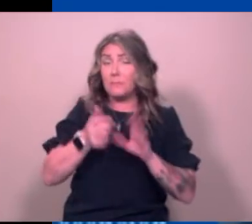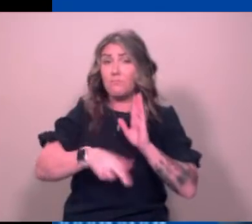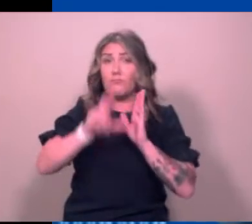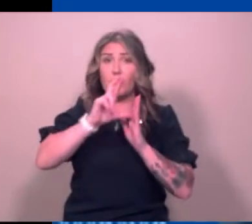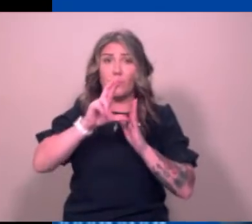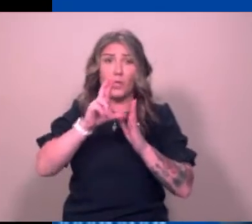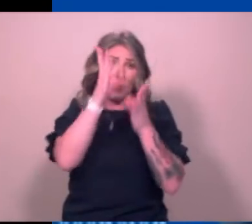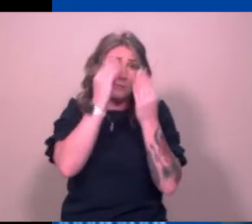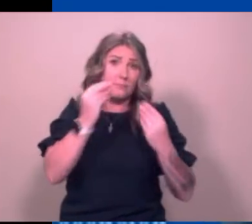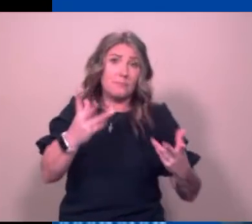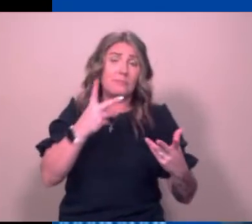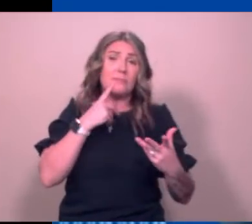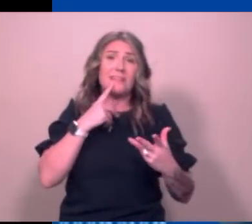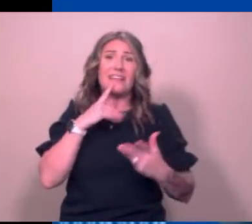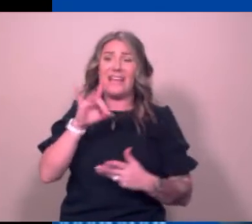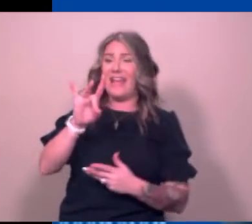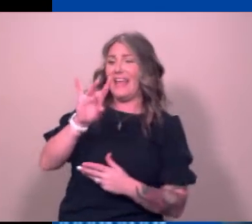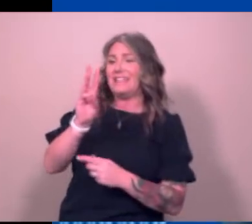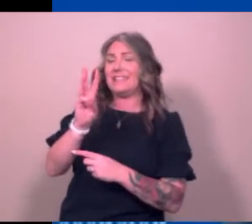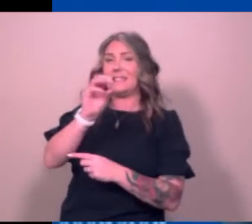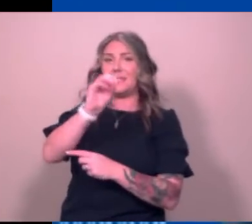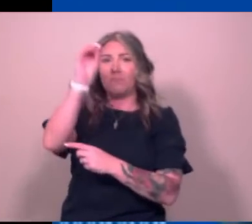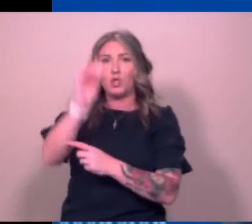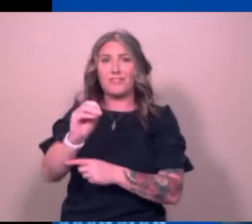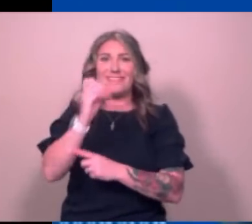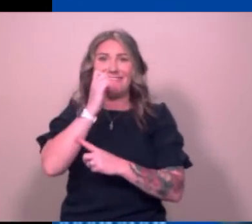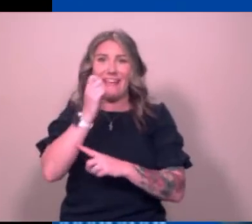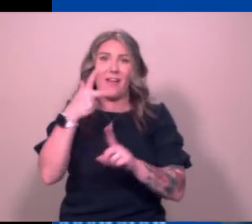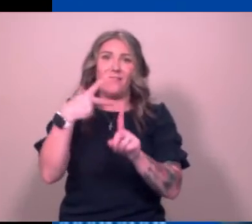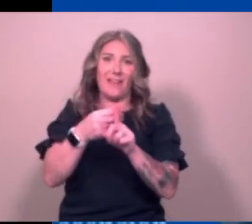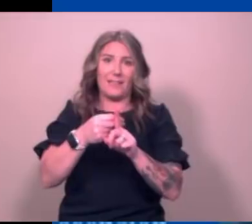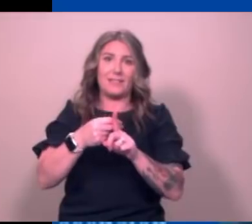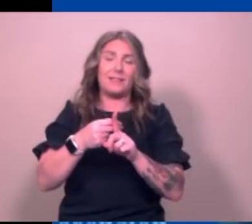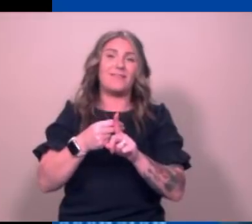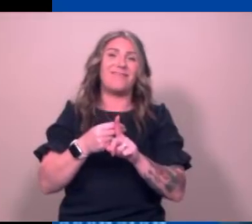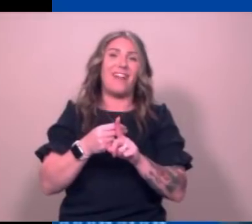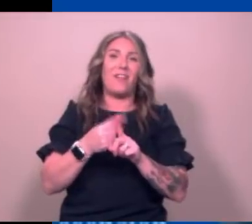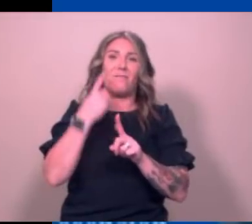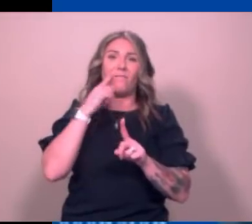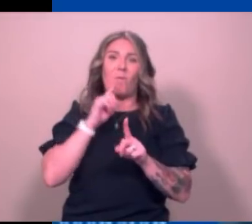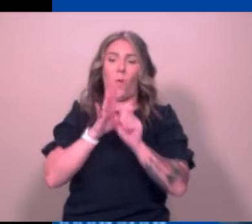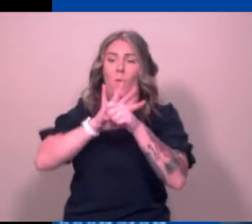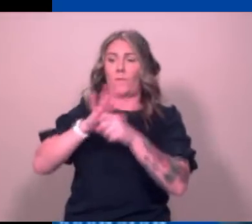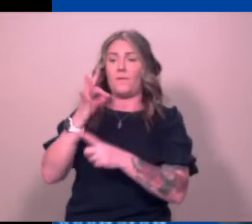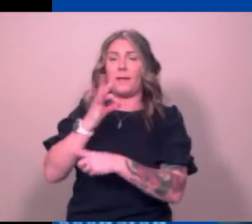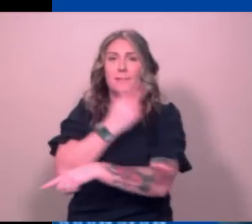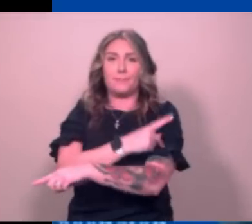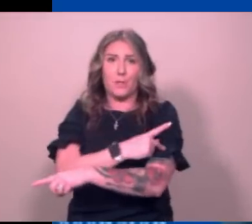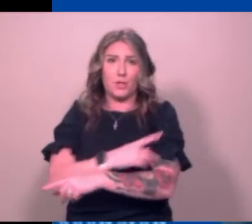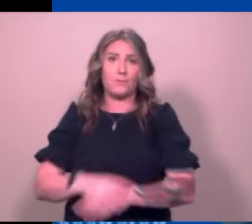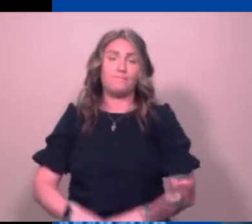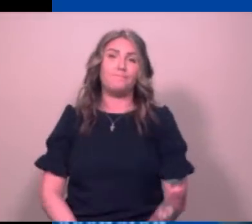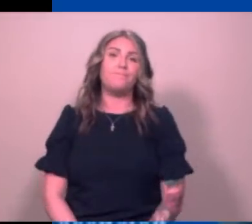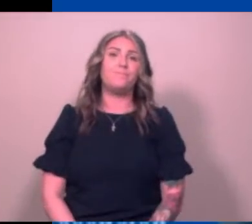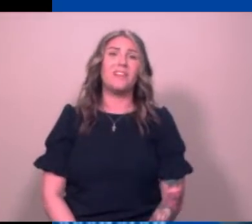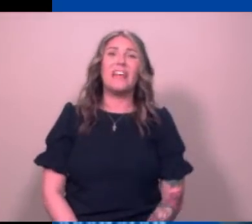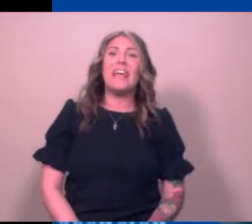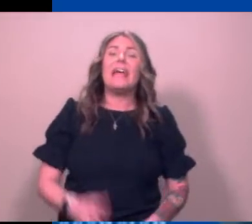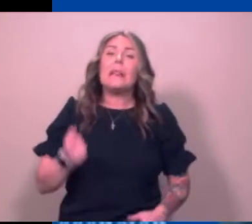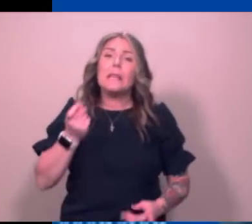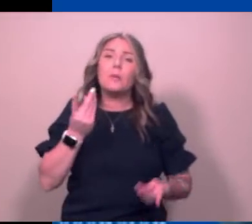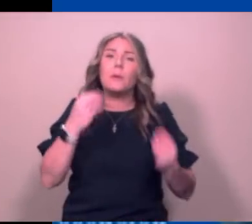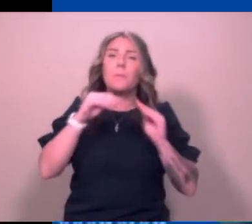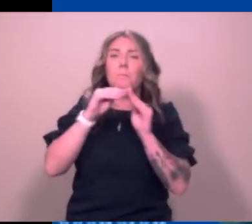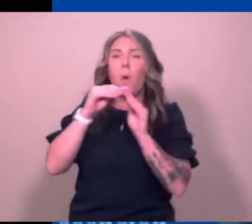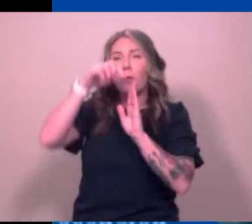data, we are at 86% unvaccinated within our COVID-19 patients. And to give you a little bit more perspective